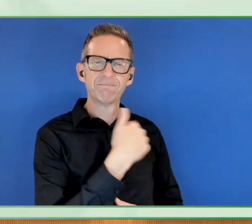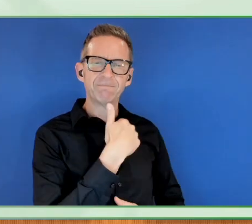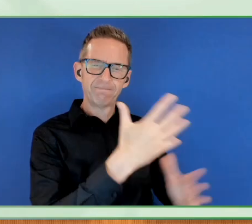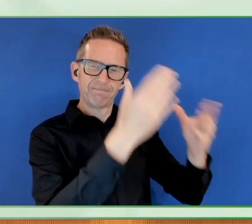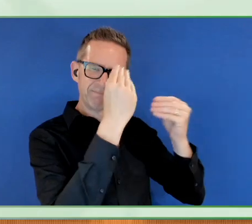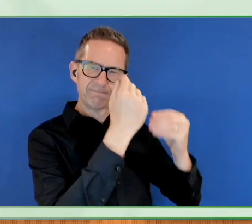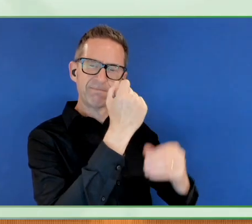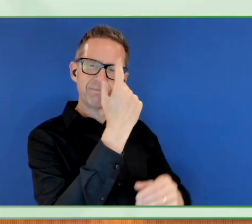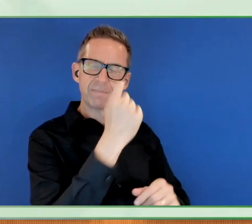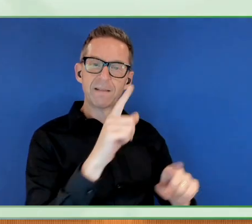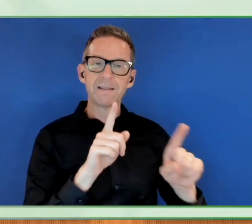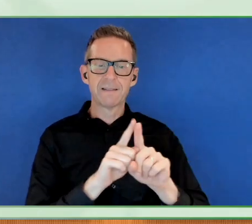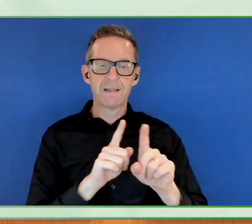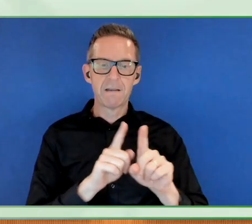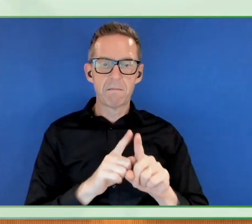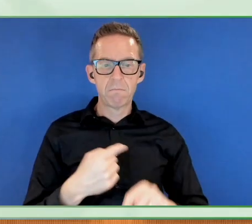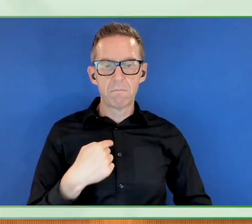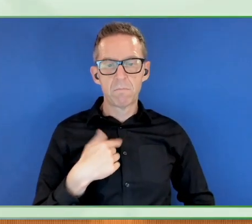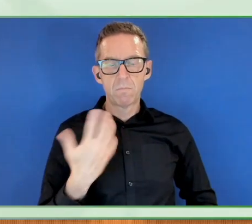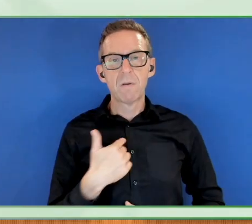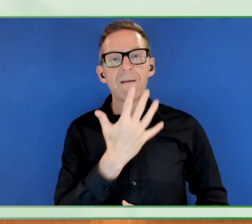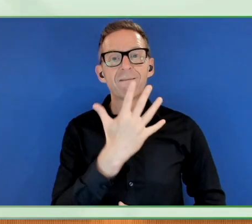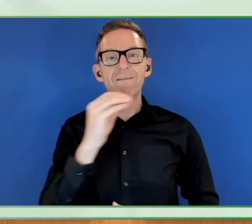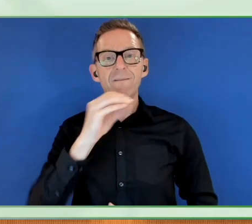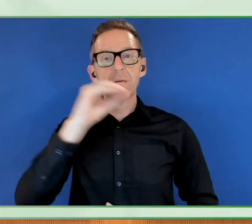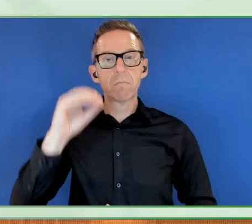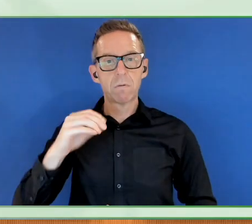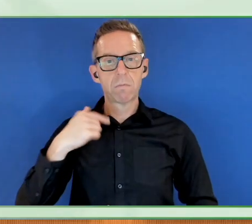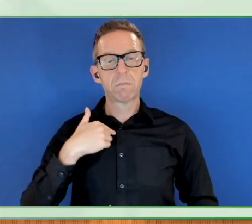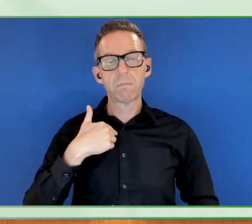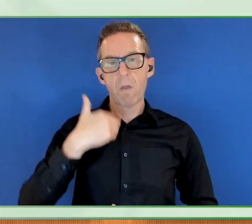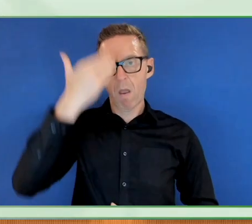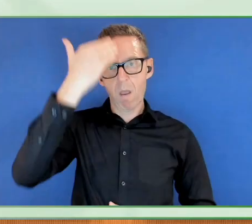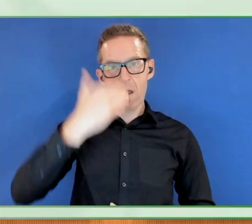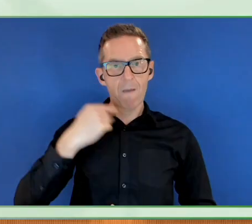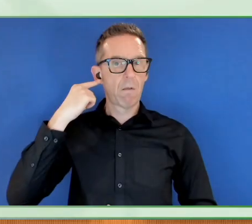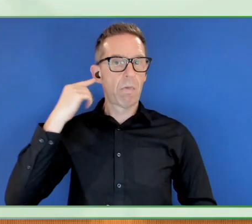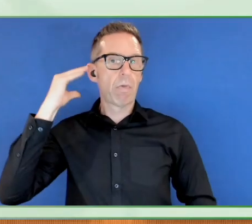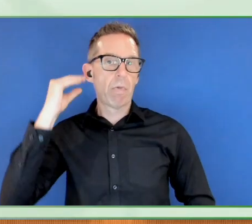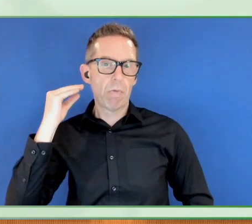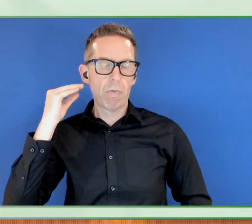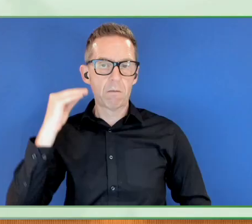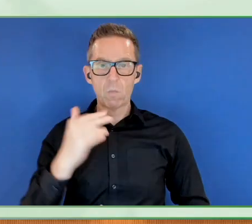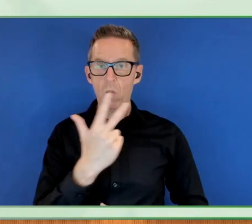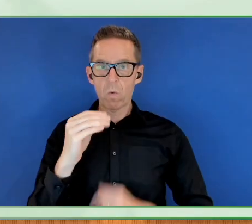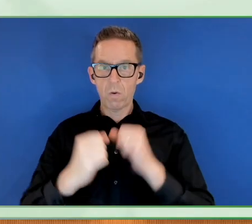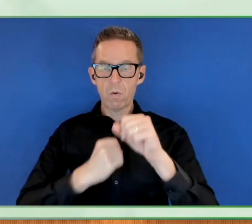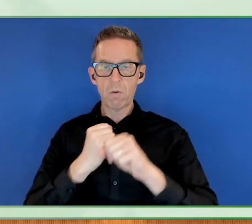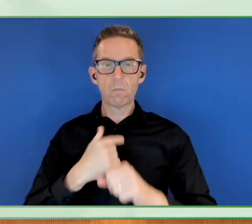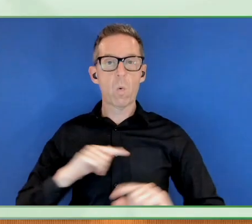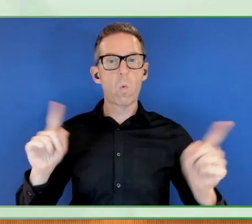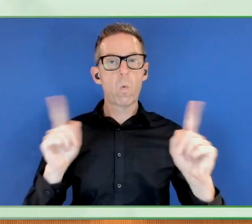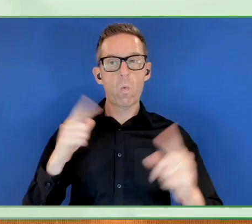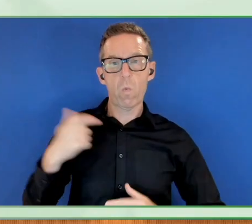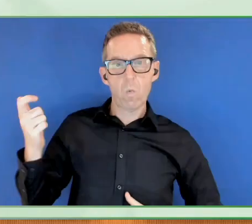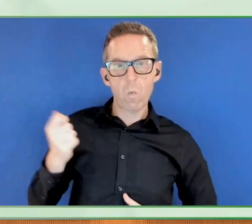reduced hearing loss for 30 years, but I not get any entitlement or any passport that I'm